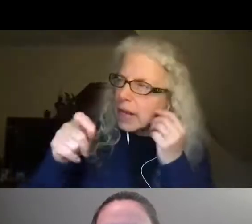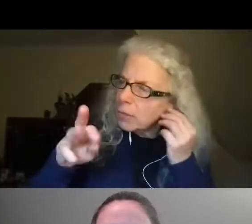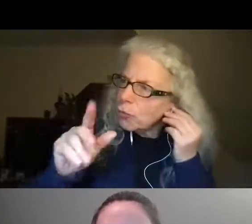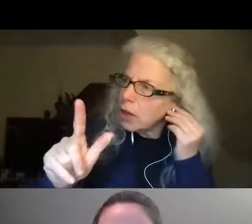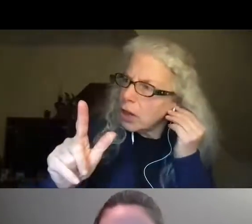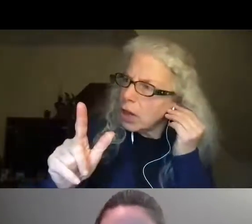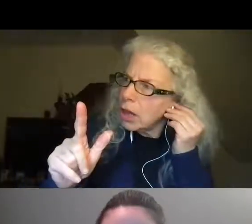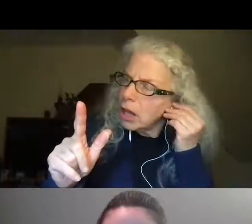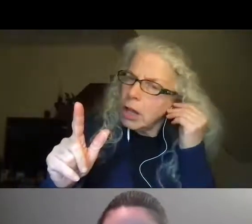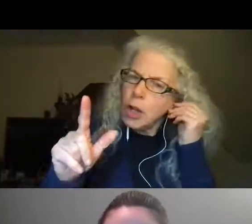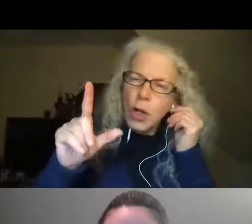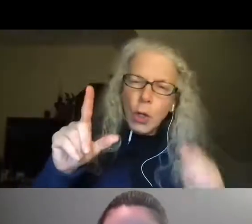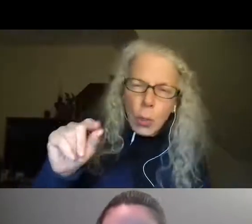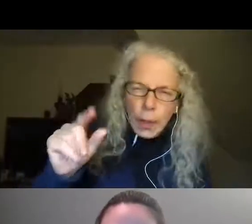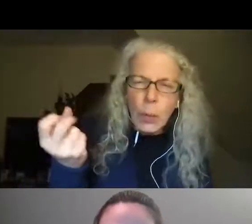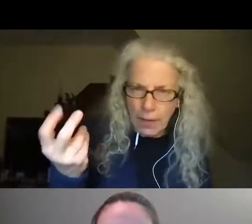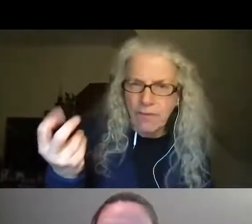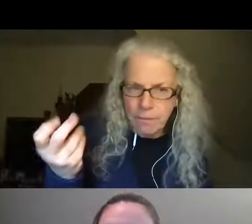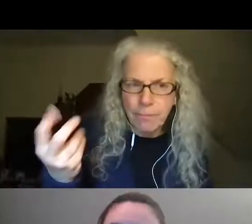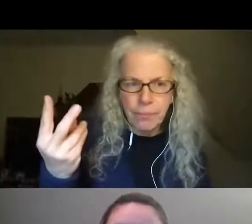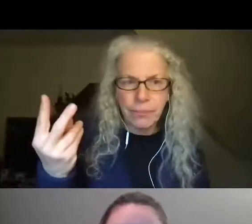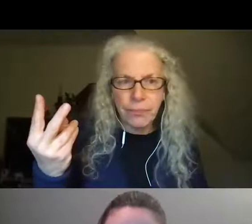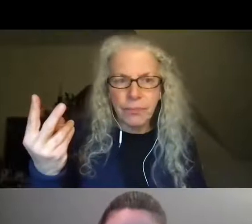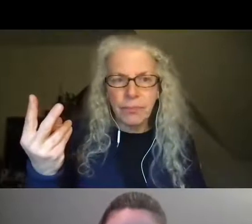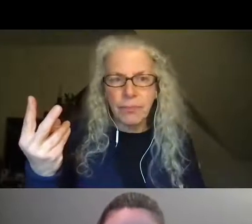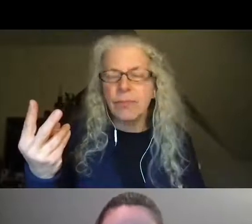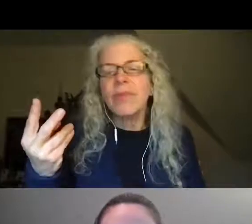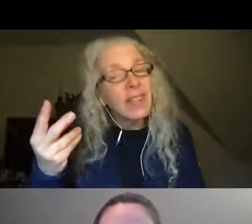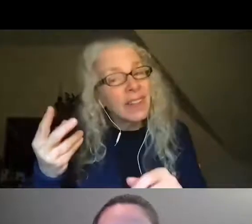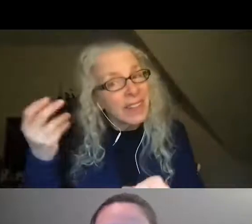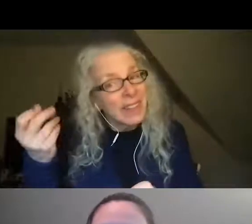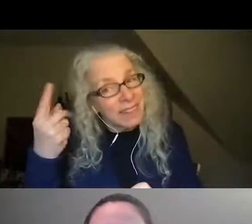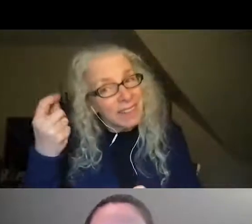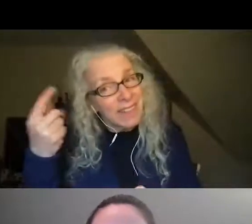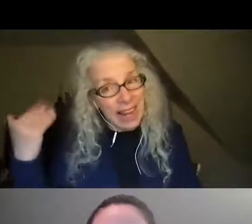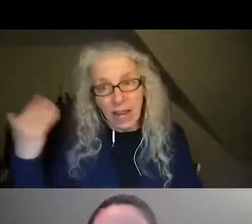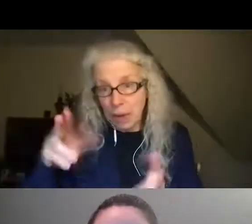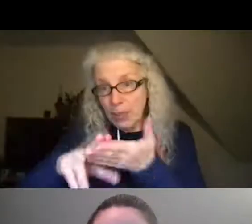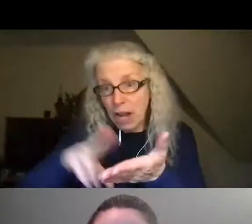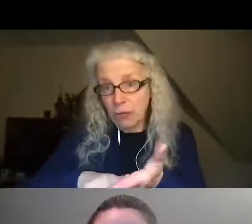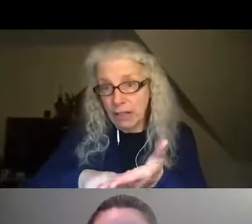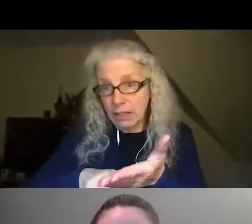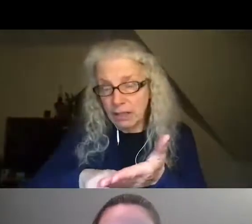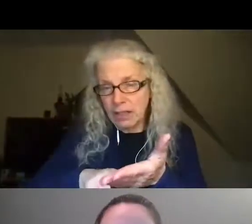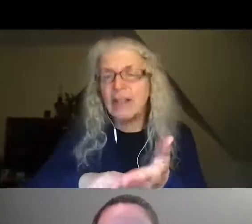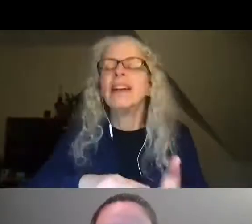of 2012 as a contractor, and then I interviewed